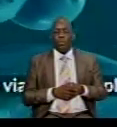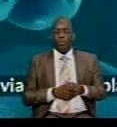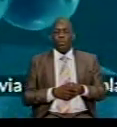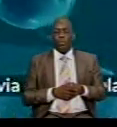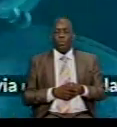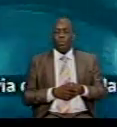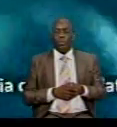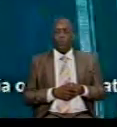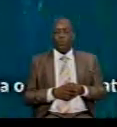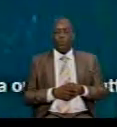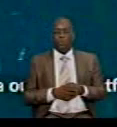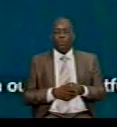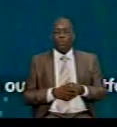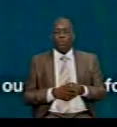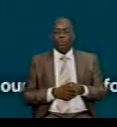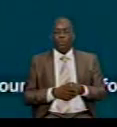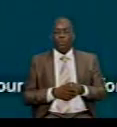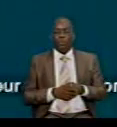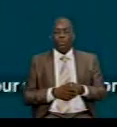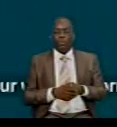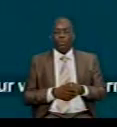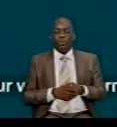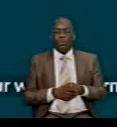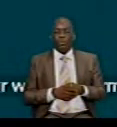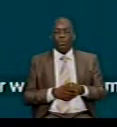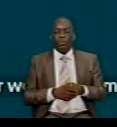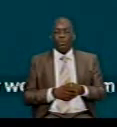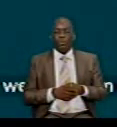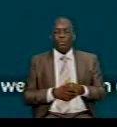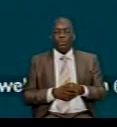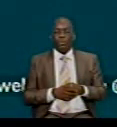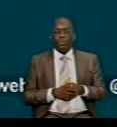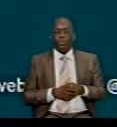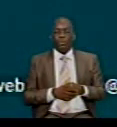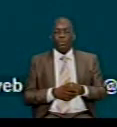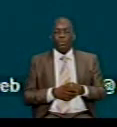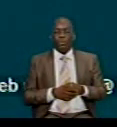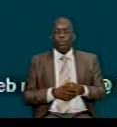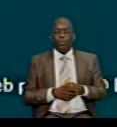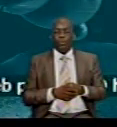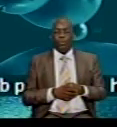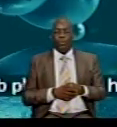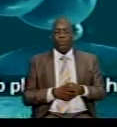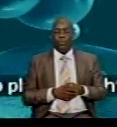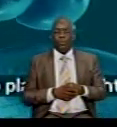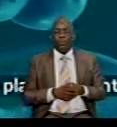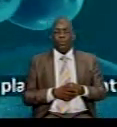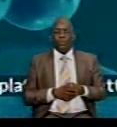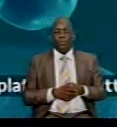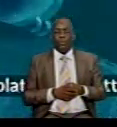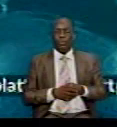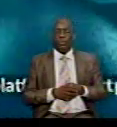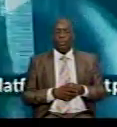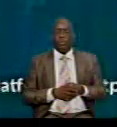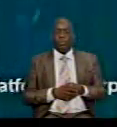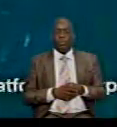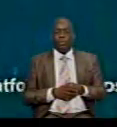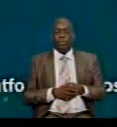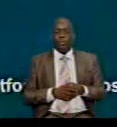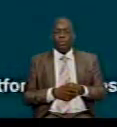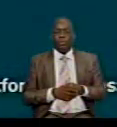good news of miracles the Lord is doing through the power and the name of Jesus. What's your